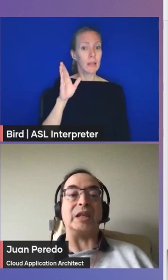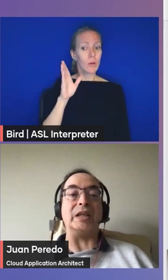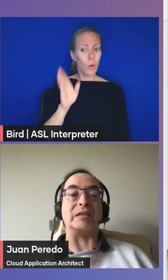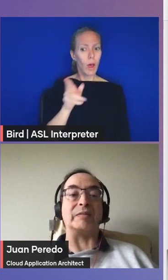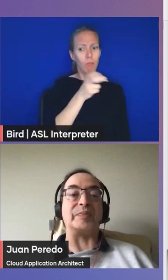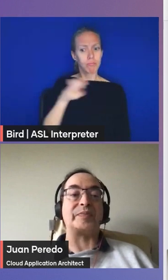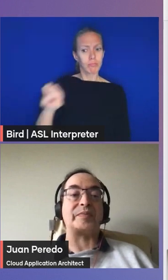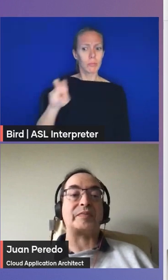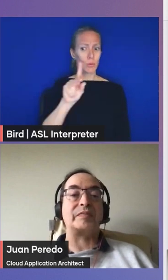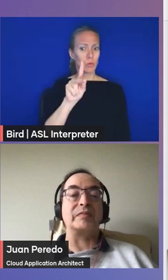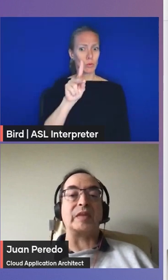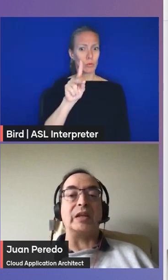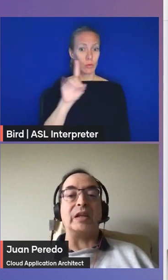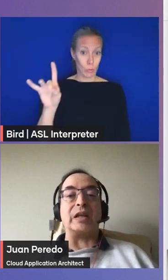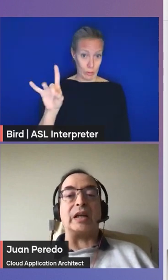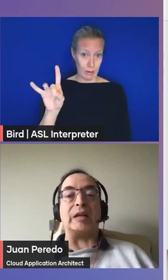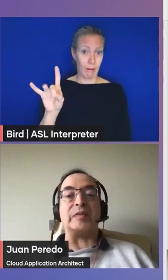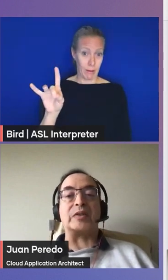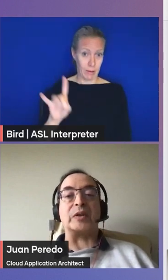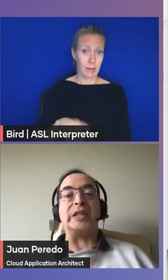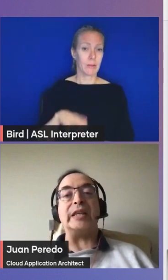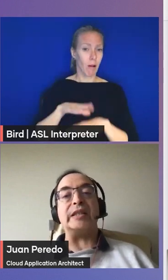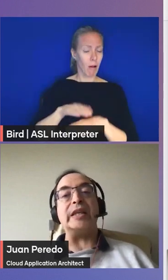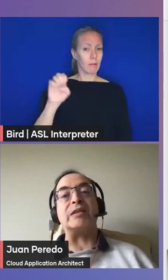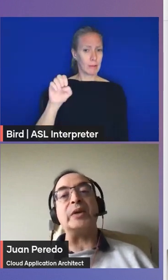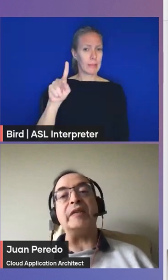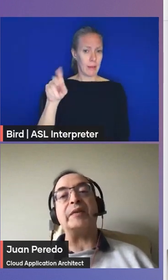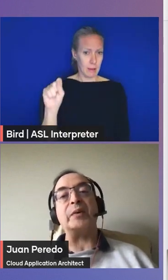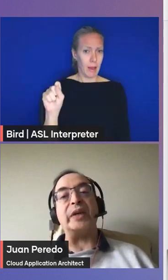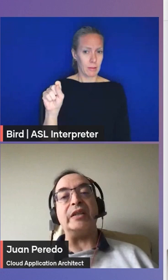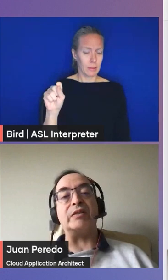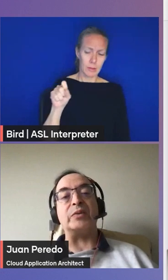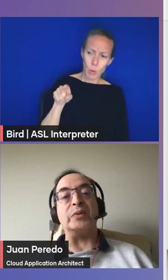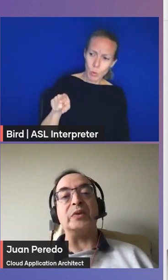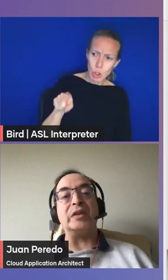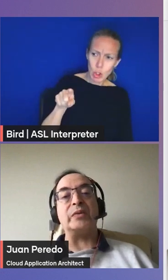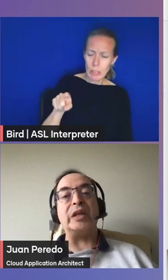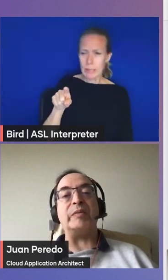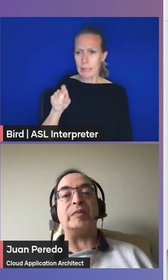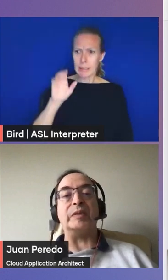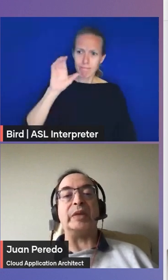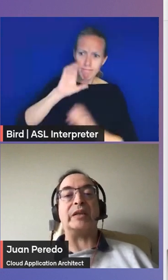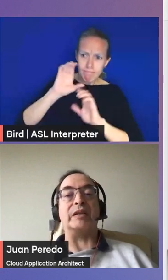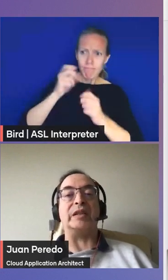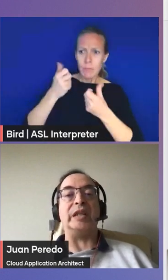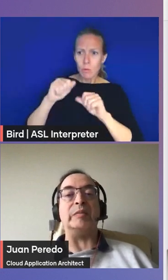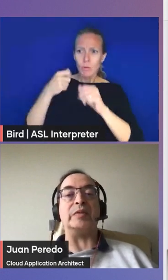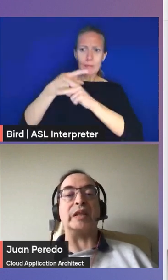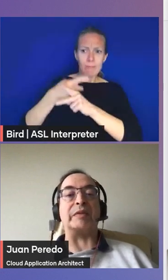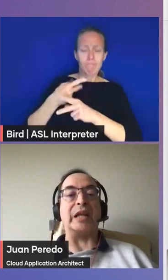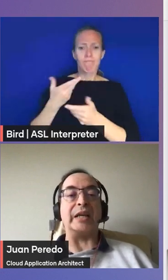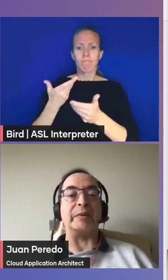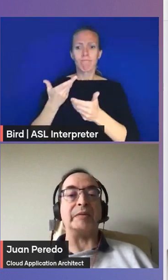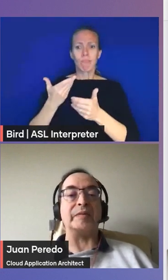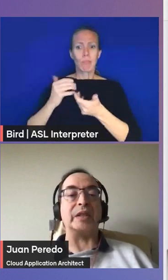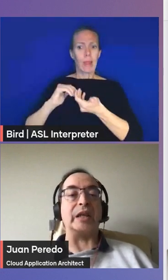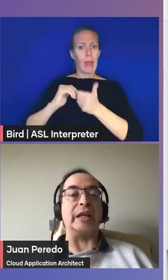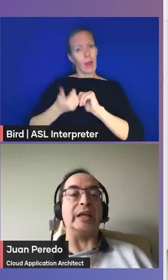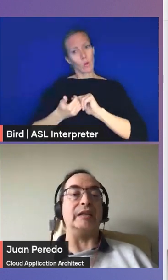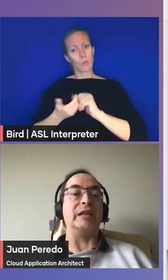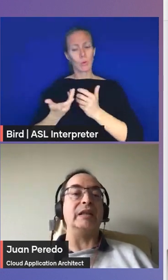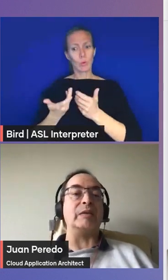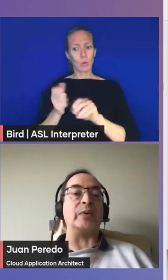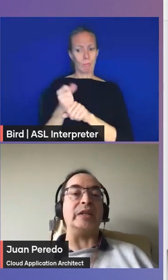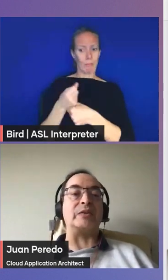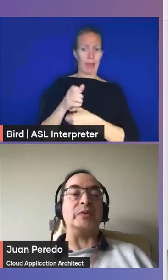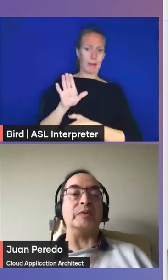on EKS. So she is looking for ways to really make her team self-reliable